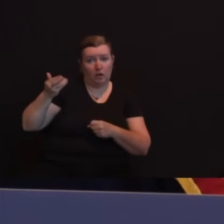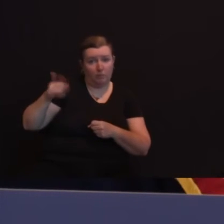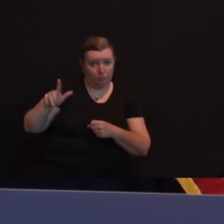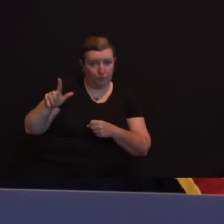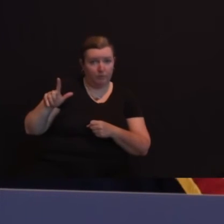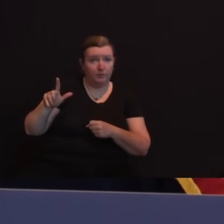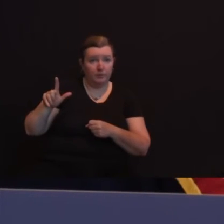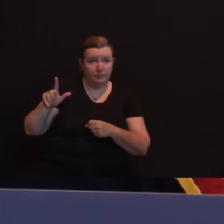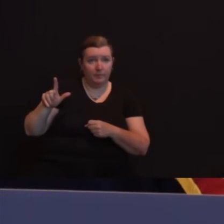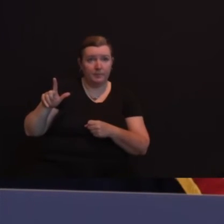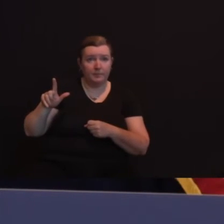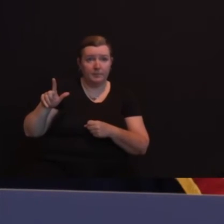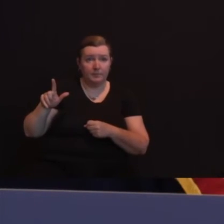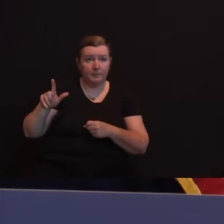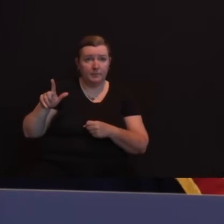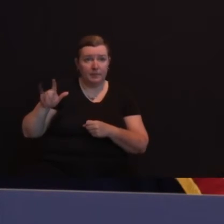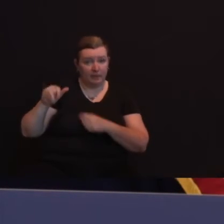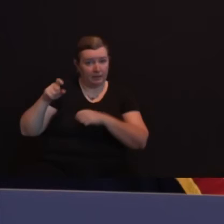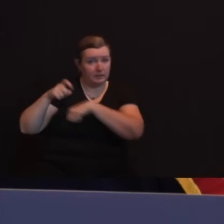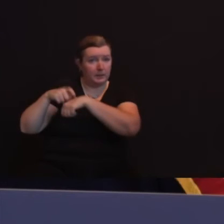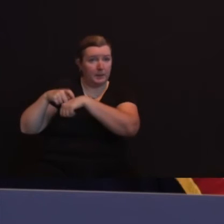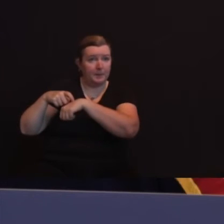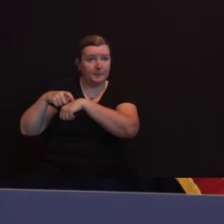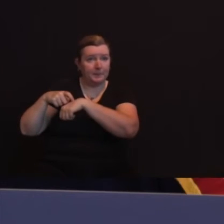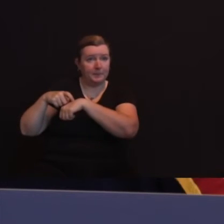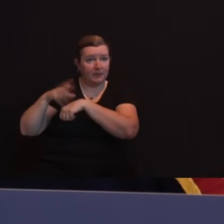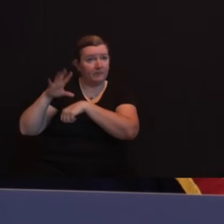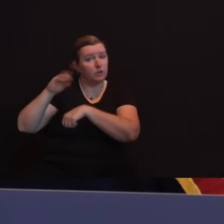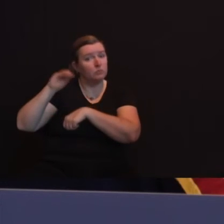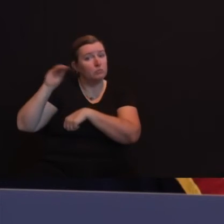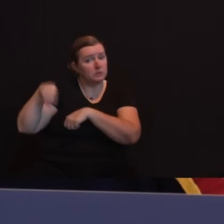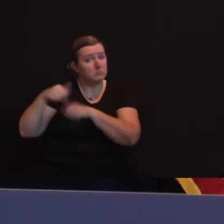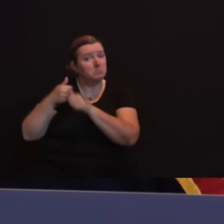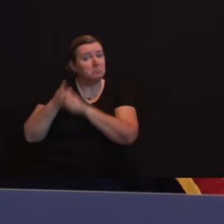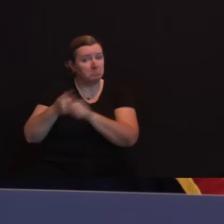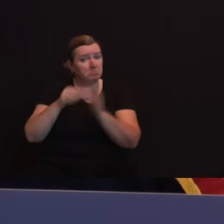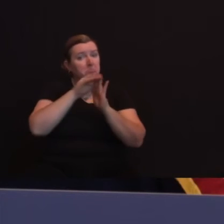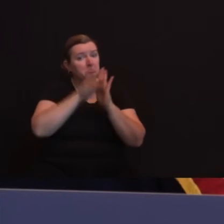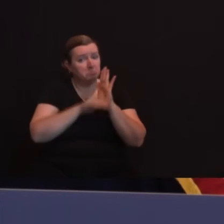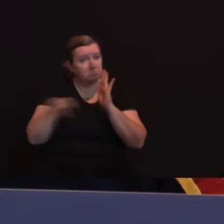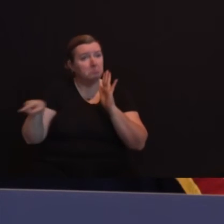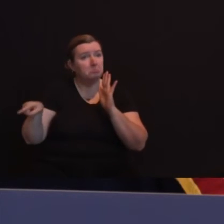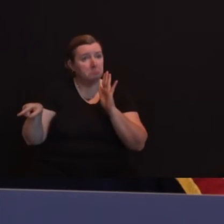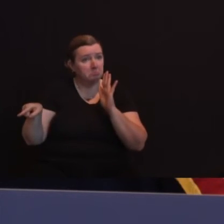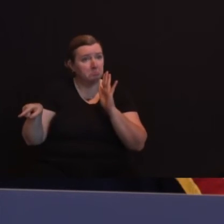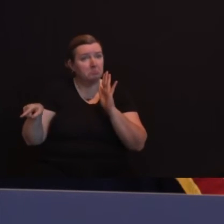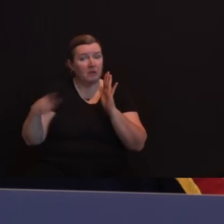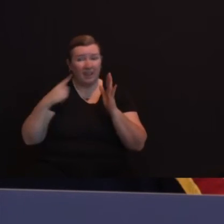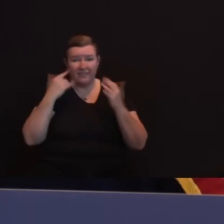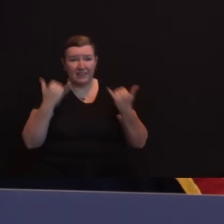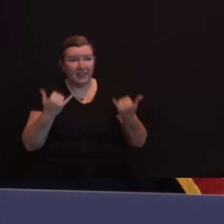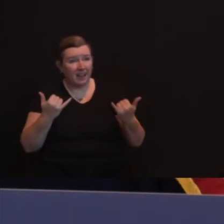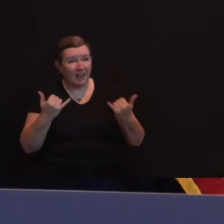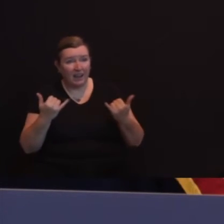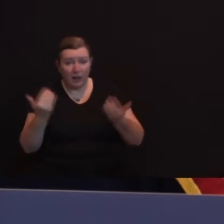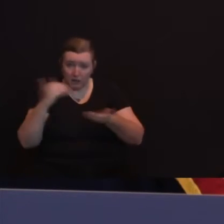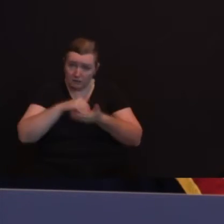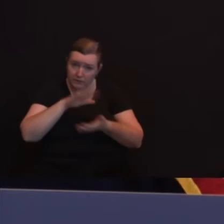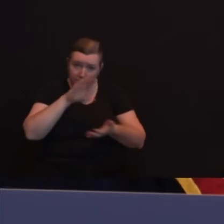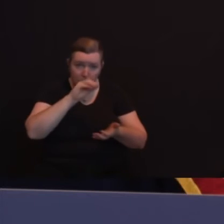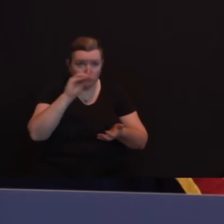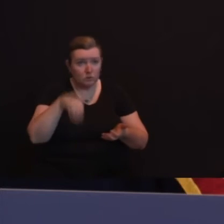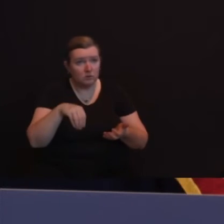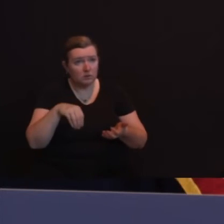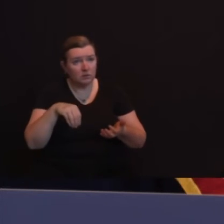out that 50% was the actual. If we go back to 50%, we expect a peak the end